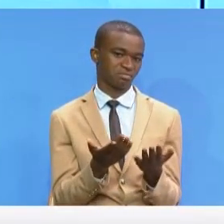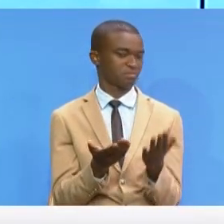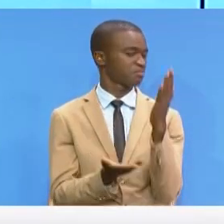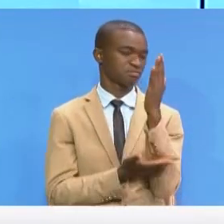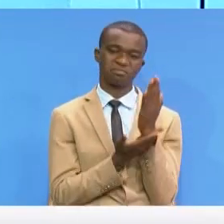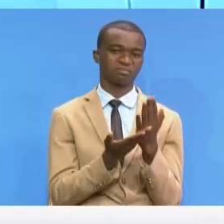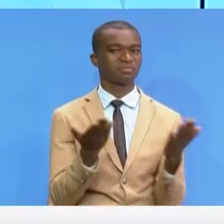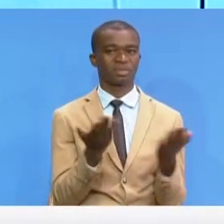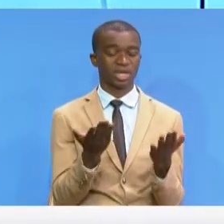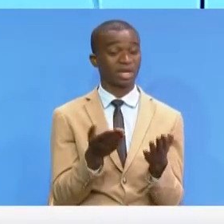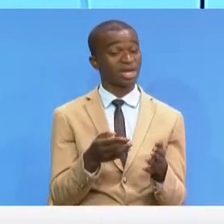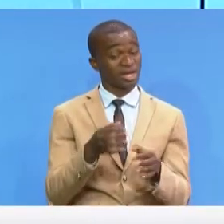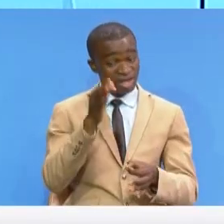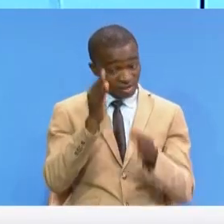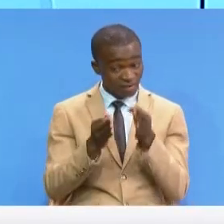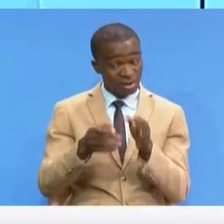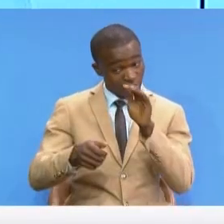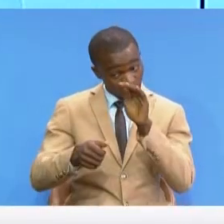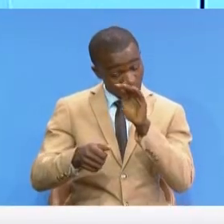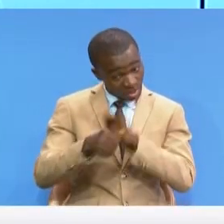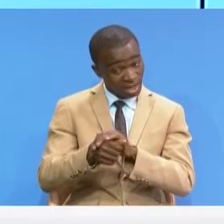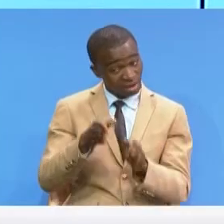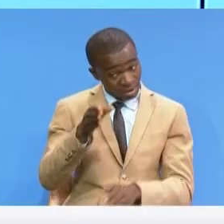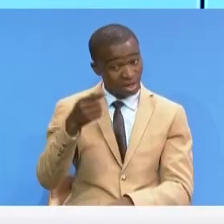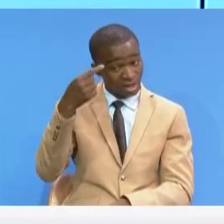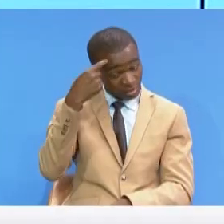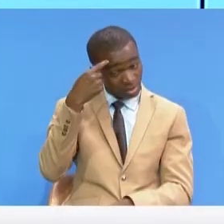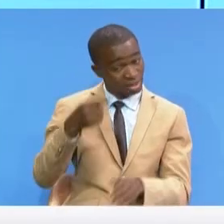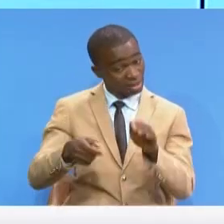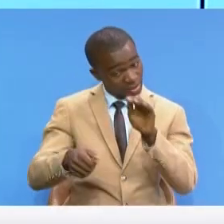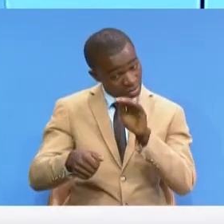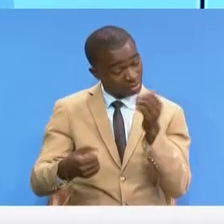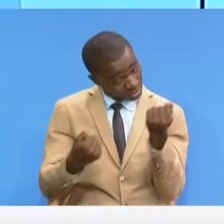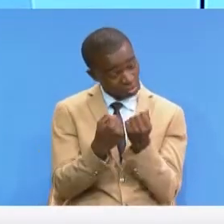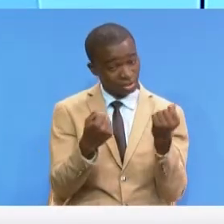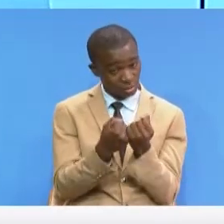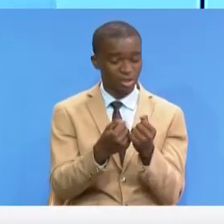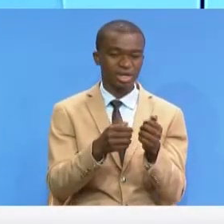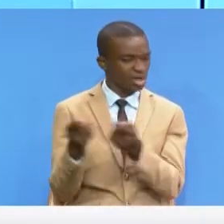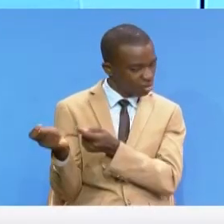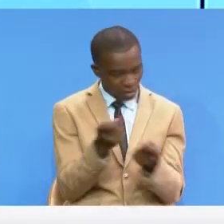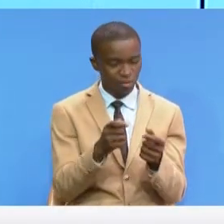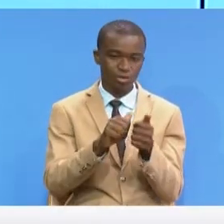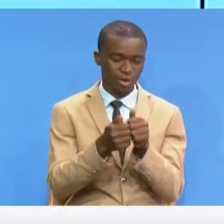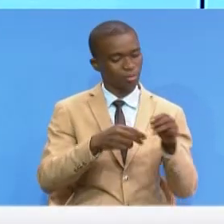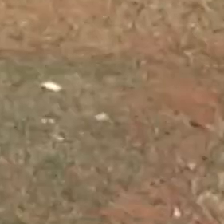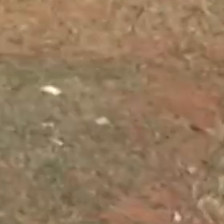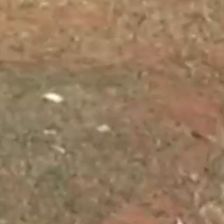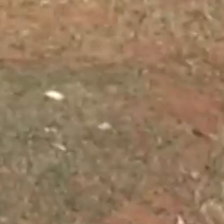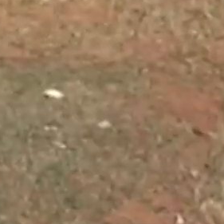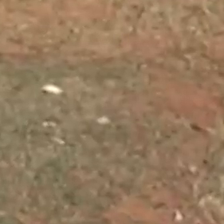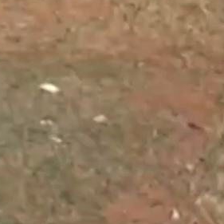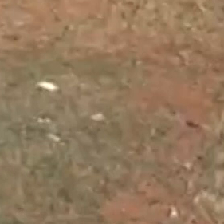can change if both government and the private sector supported it. Details in the following report.